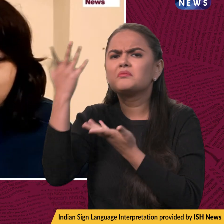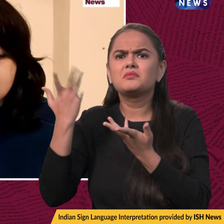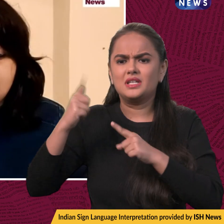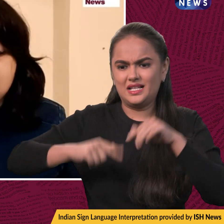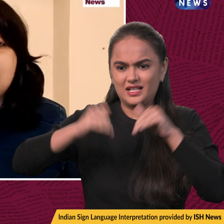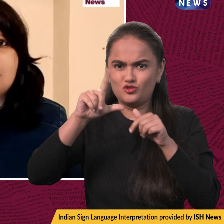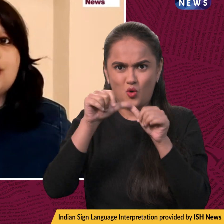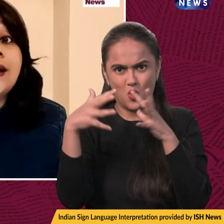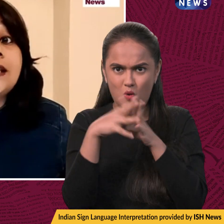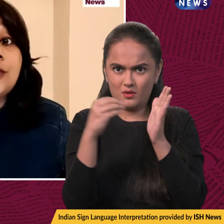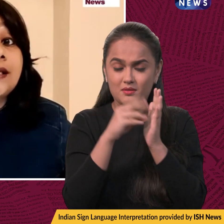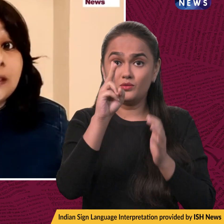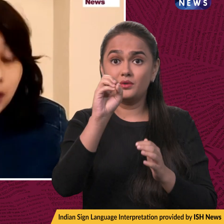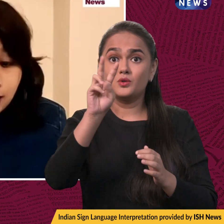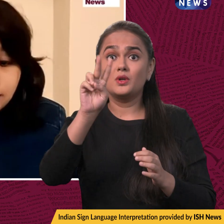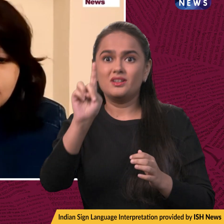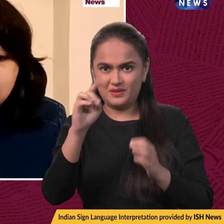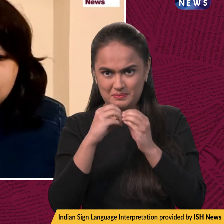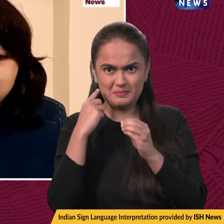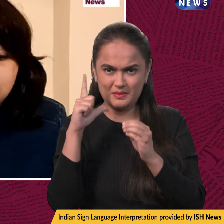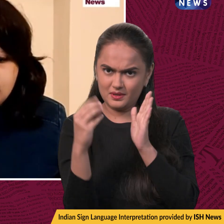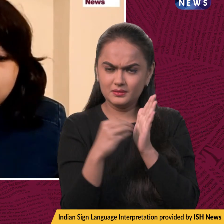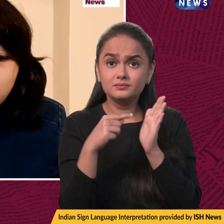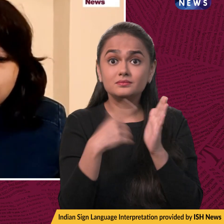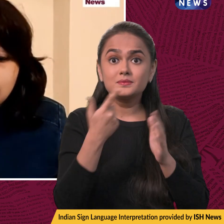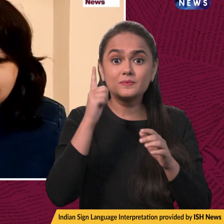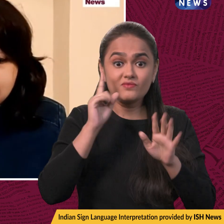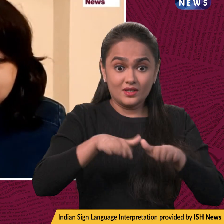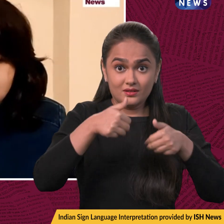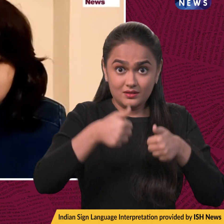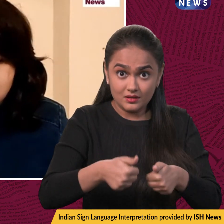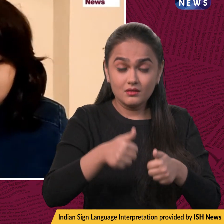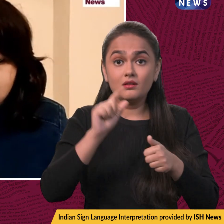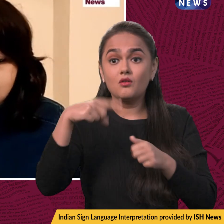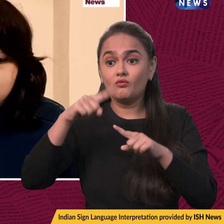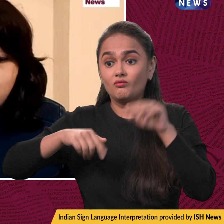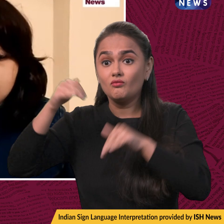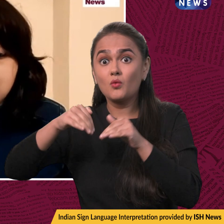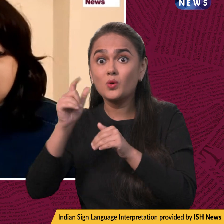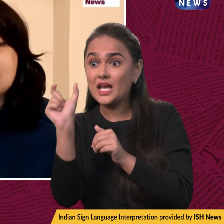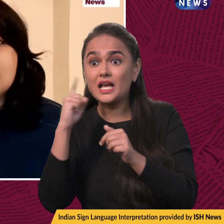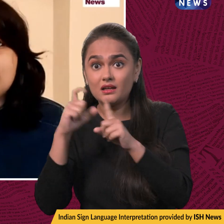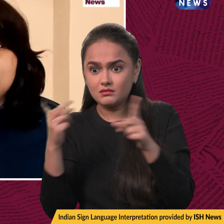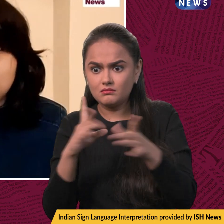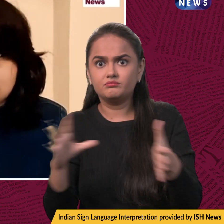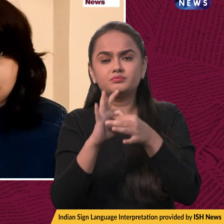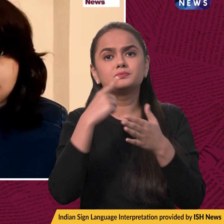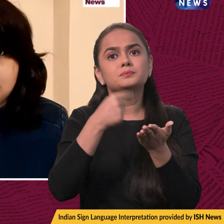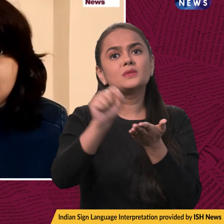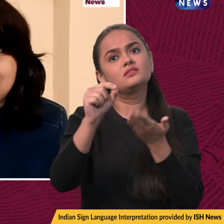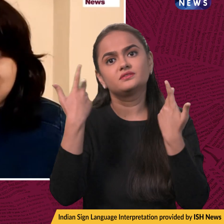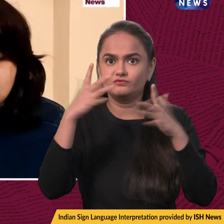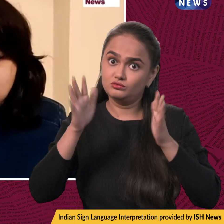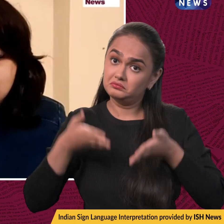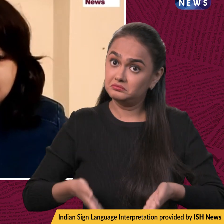Election Laws Amendment Bill 2021 to link voter identity and Aadhaar cards was passed in the Lok Sabha